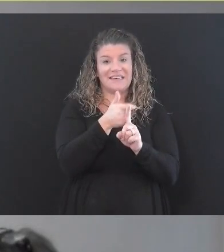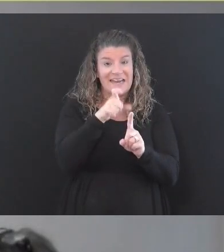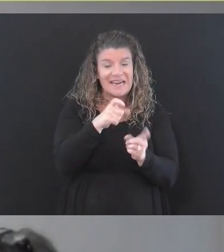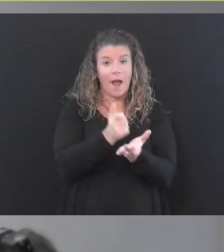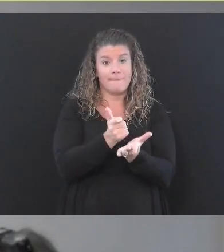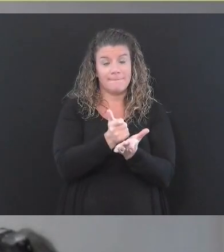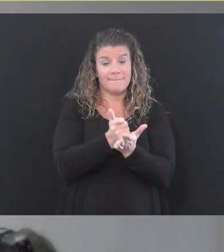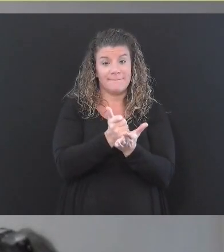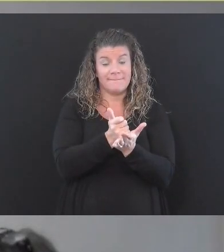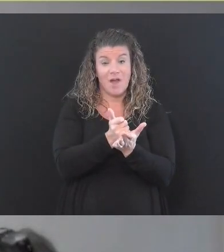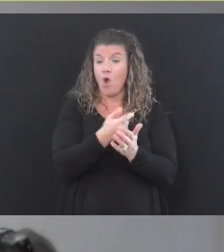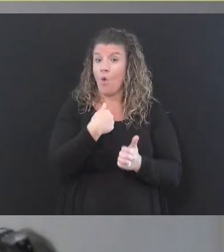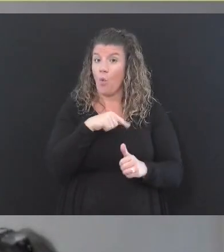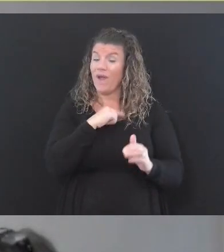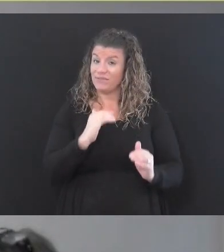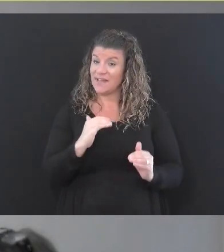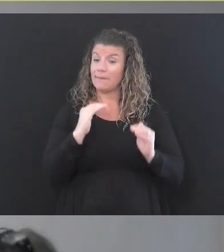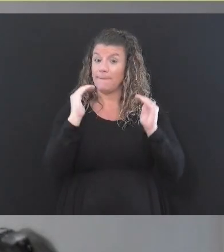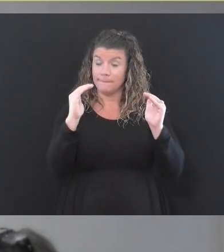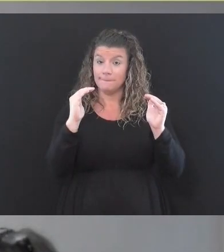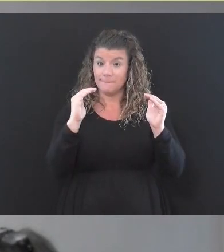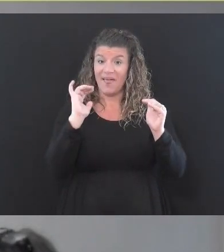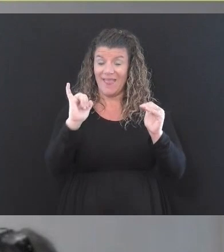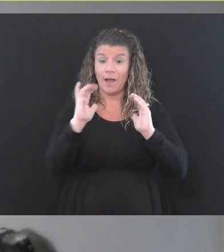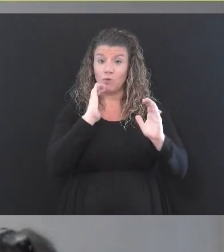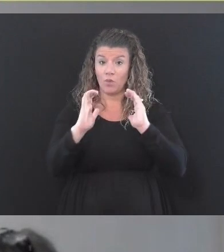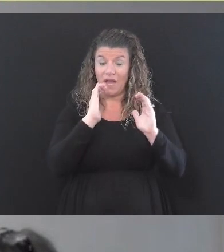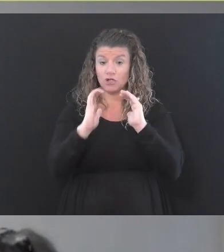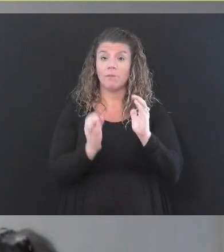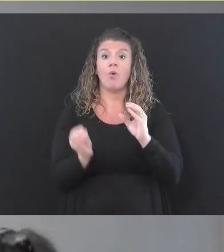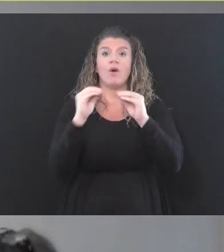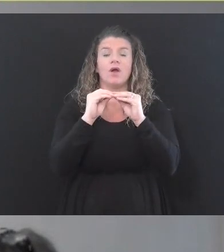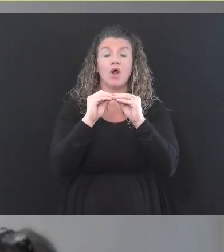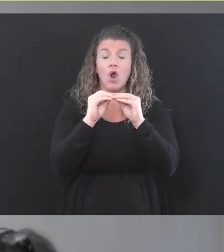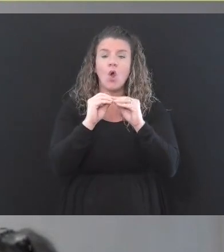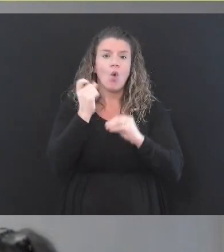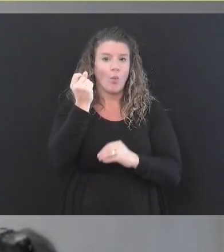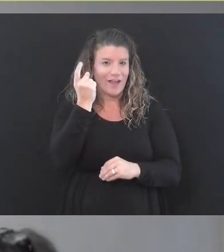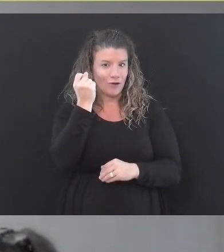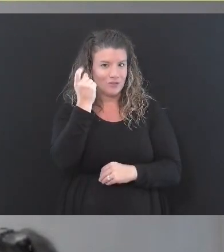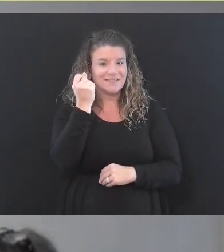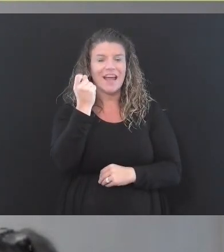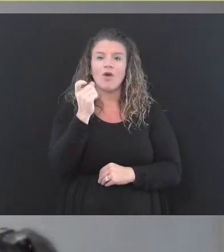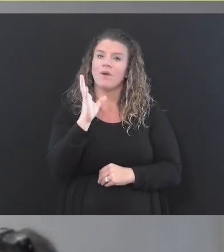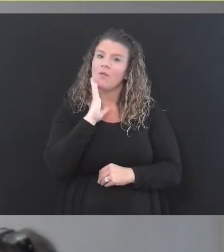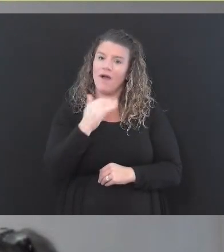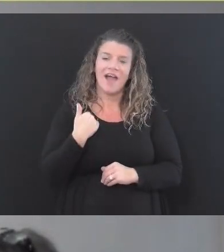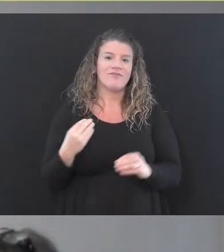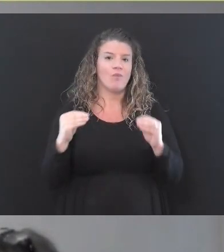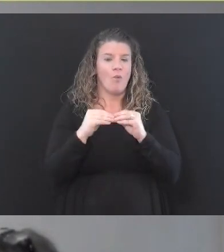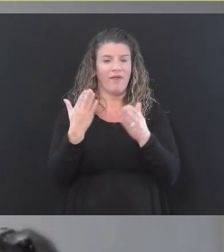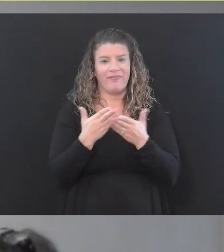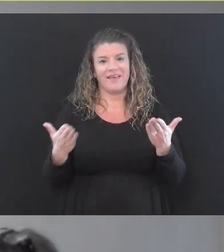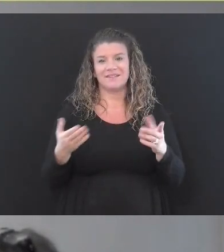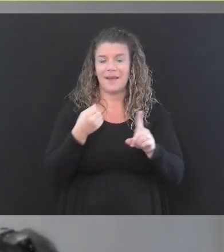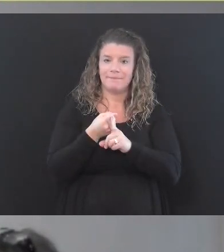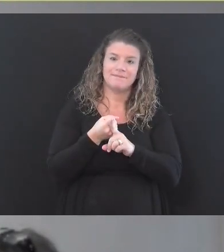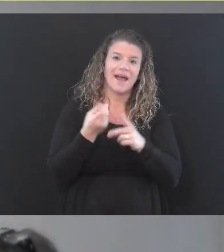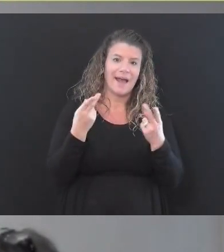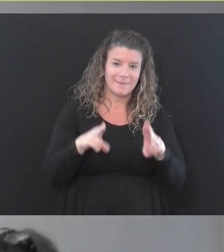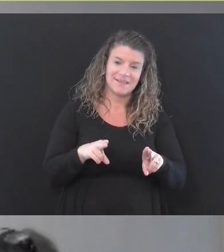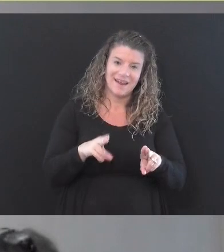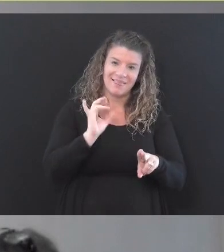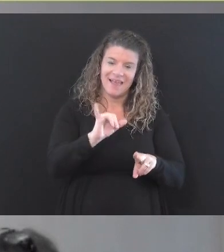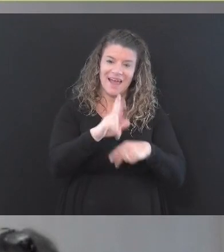help, and we have stepped up that communication. We understand that there's going to be more incidents in this type